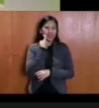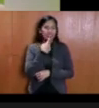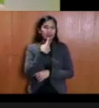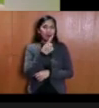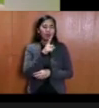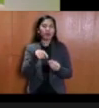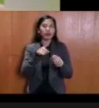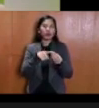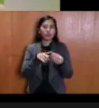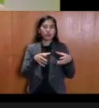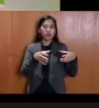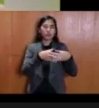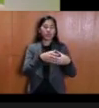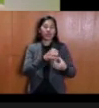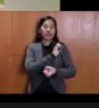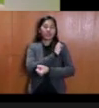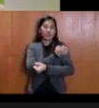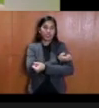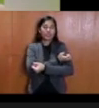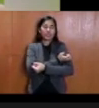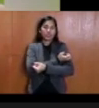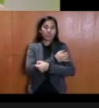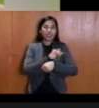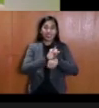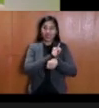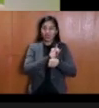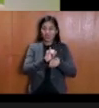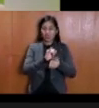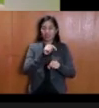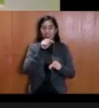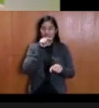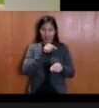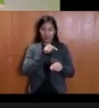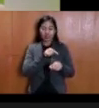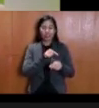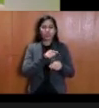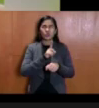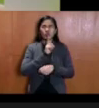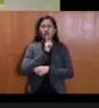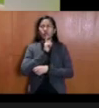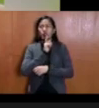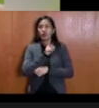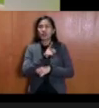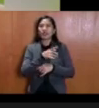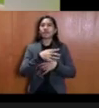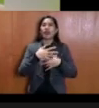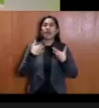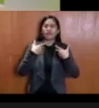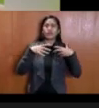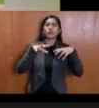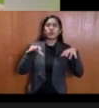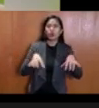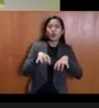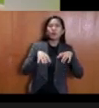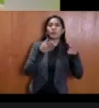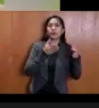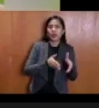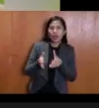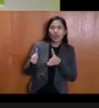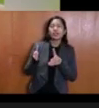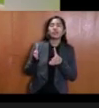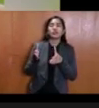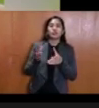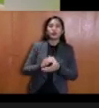energy sector is actually one of the industries which has been extremely proactive in bringing on